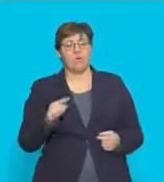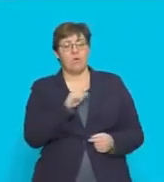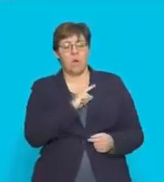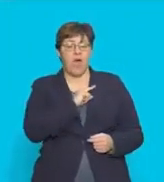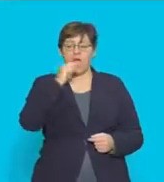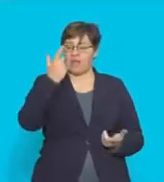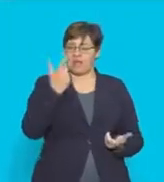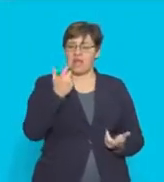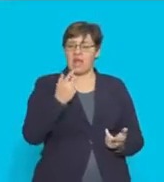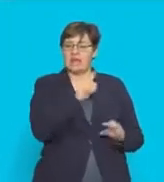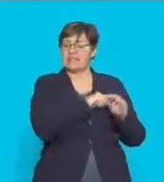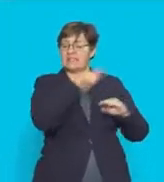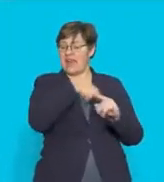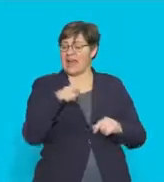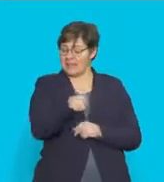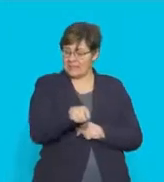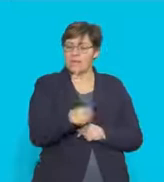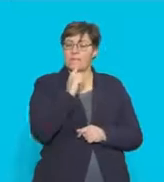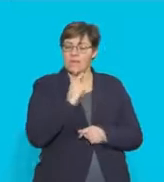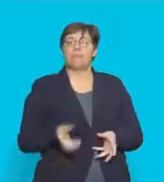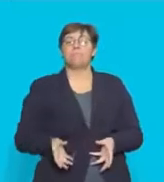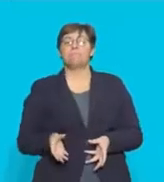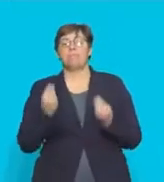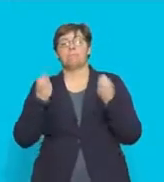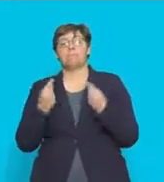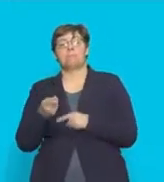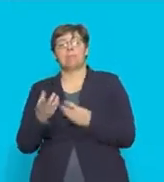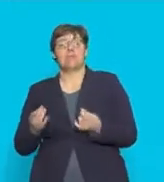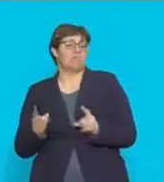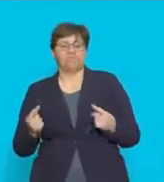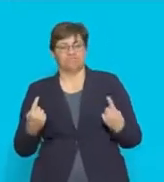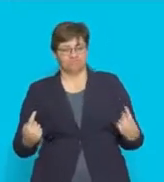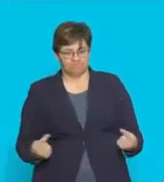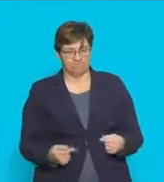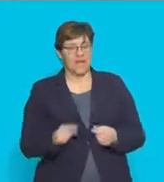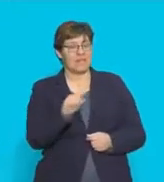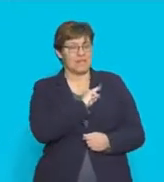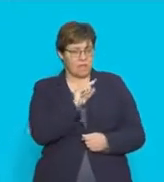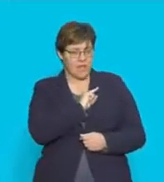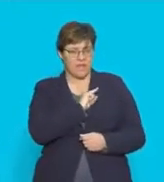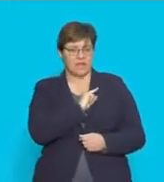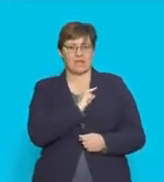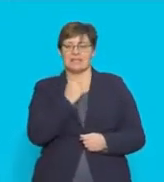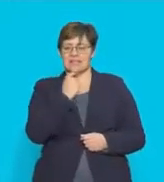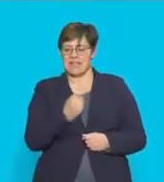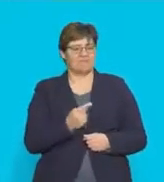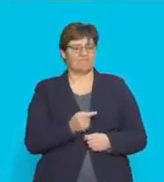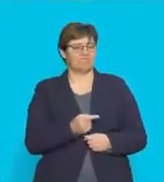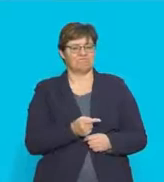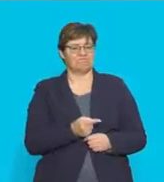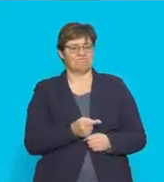if I divide it by this, it will give me what I want to find. So that's why we cannot say